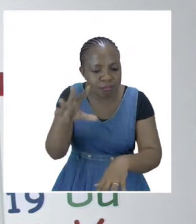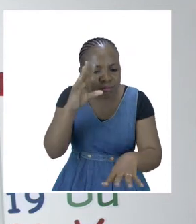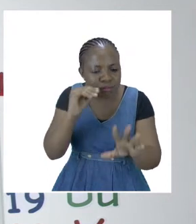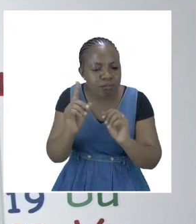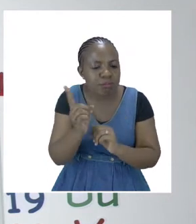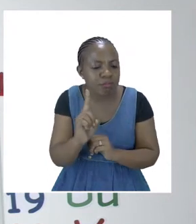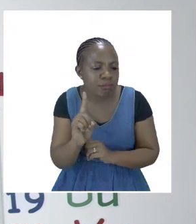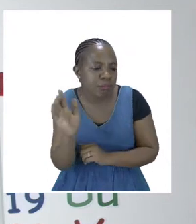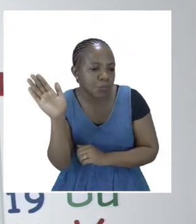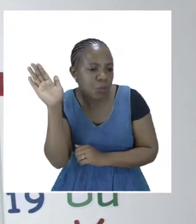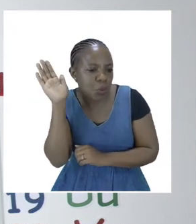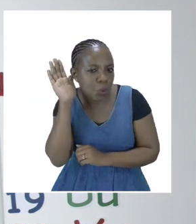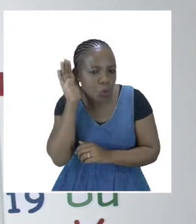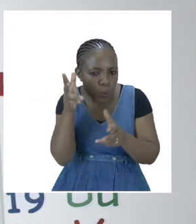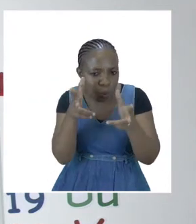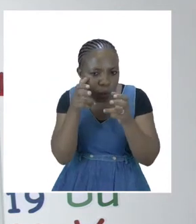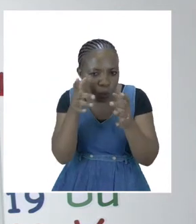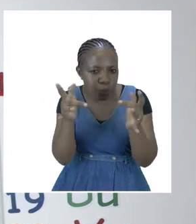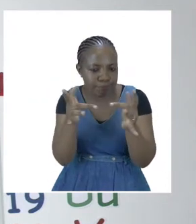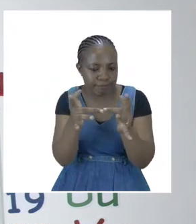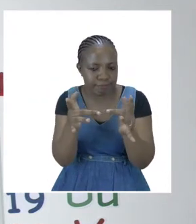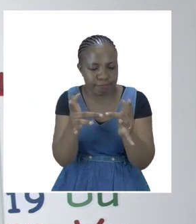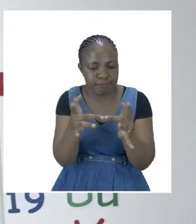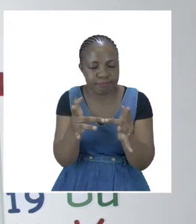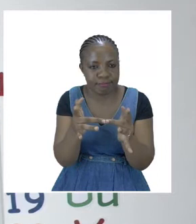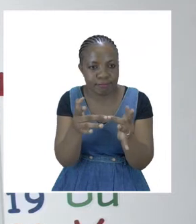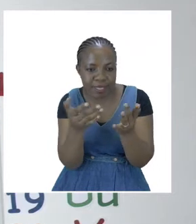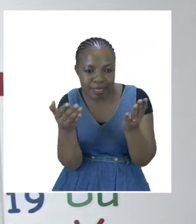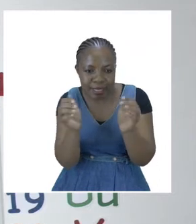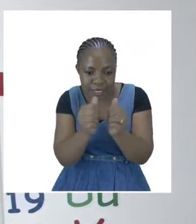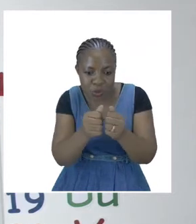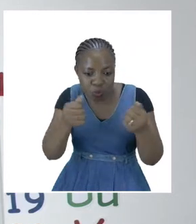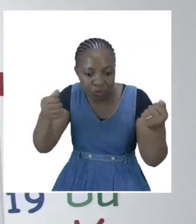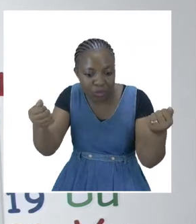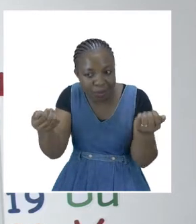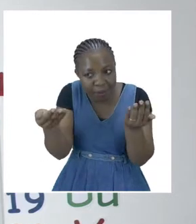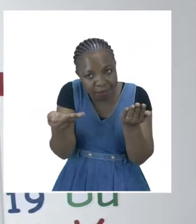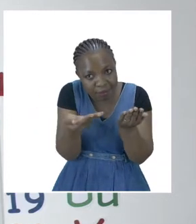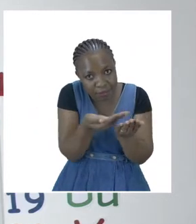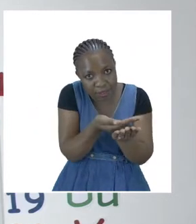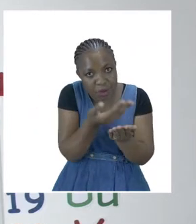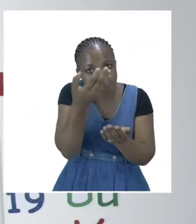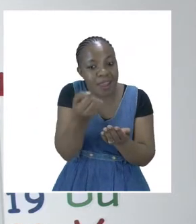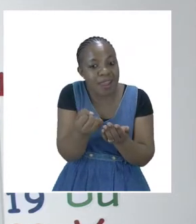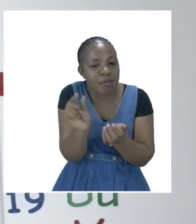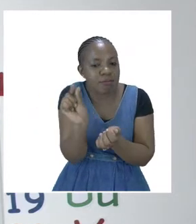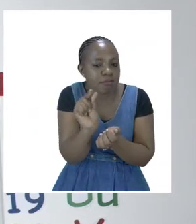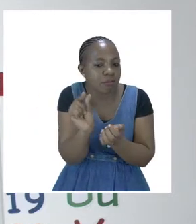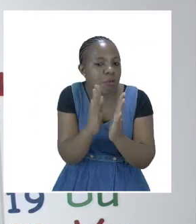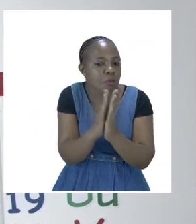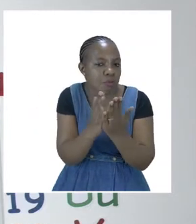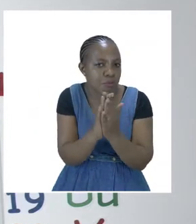or watching online. Inside the newspapers, there is an insert of the lesson